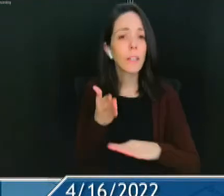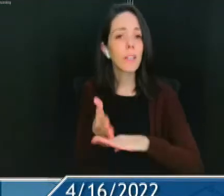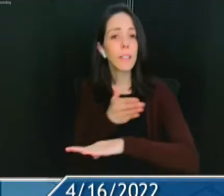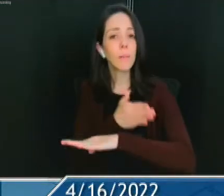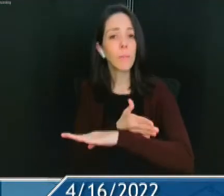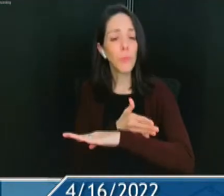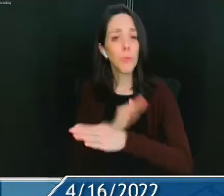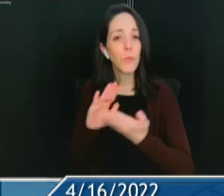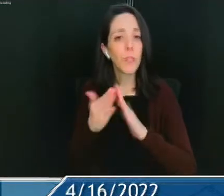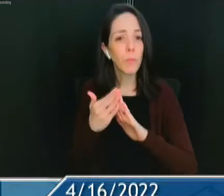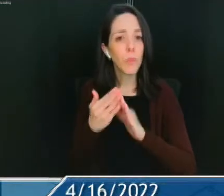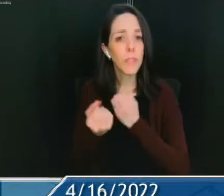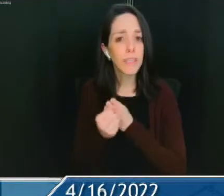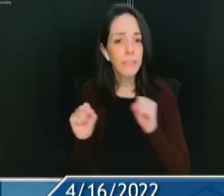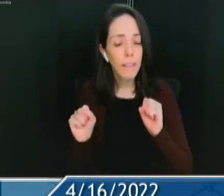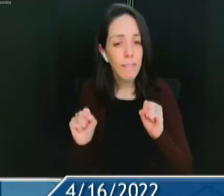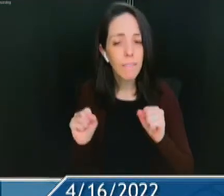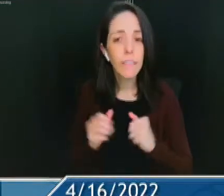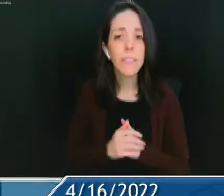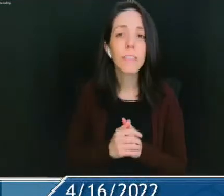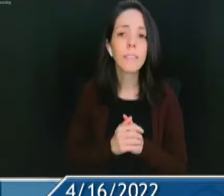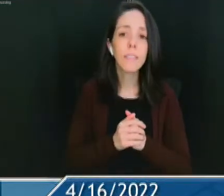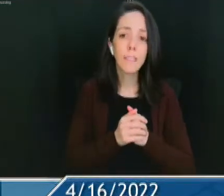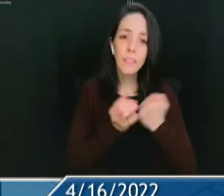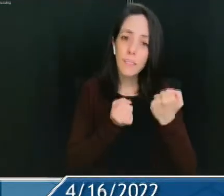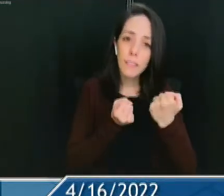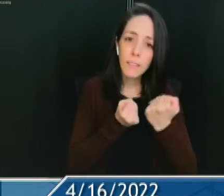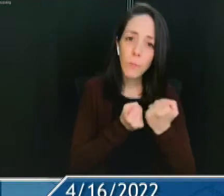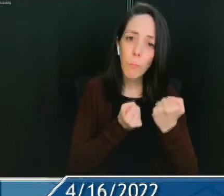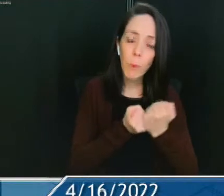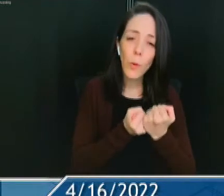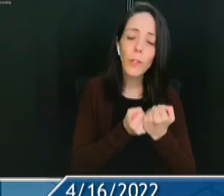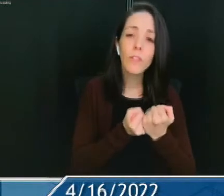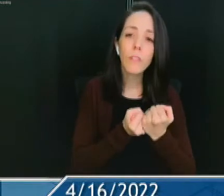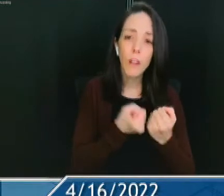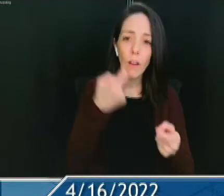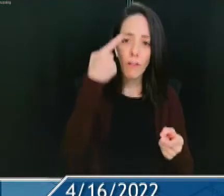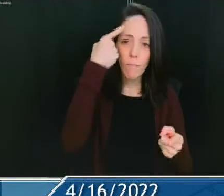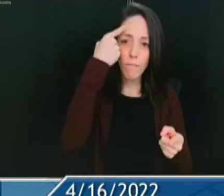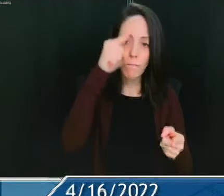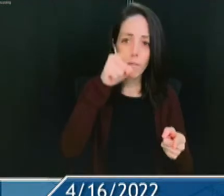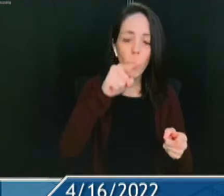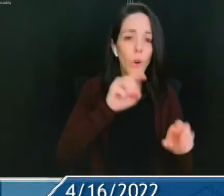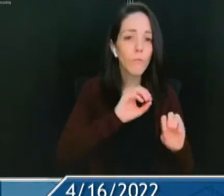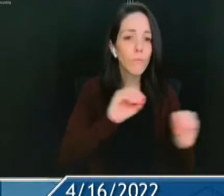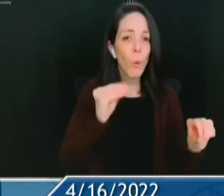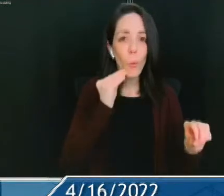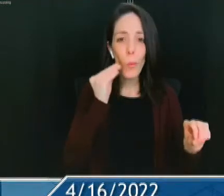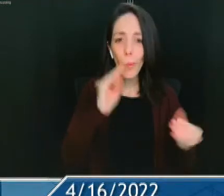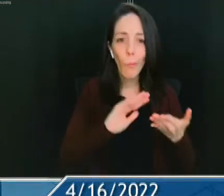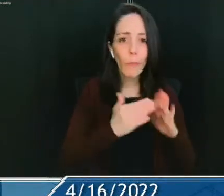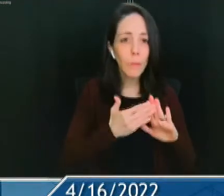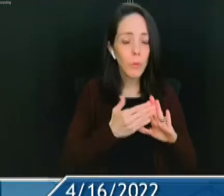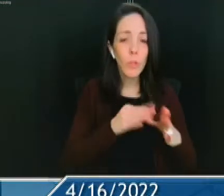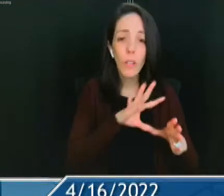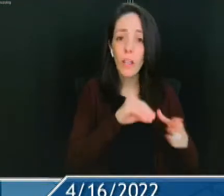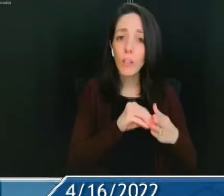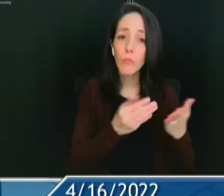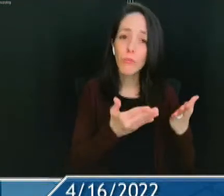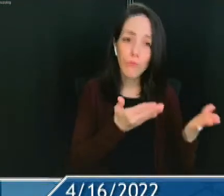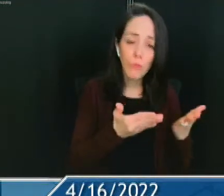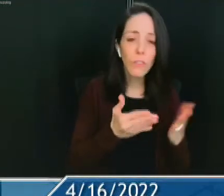continuing the support continuum for our houseless community, which includes services, shelter, and